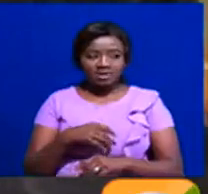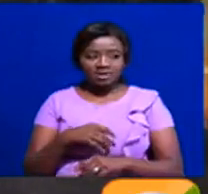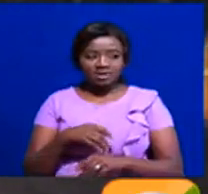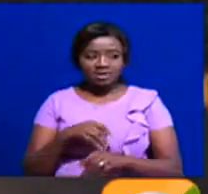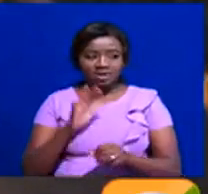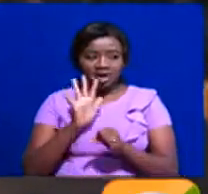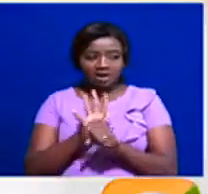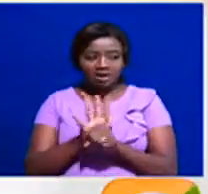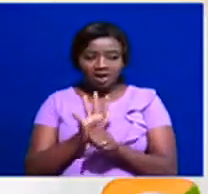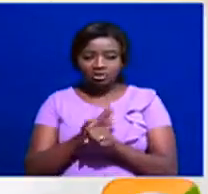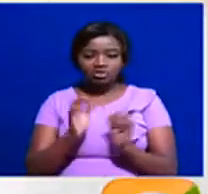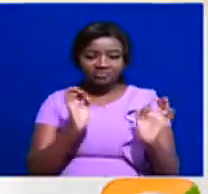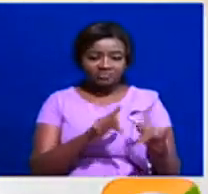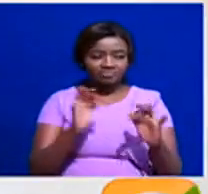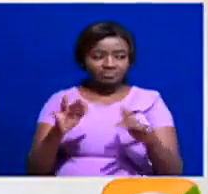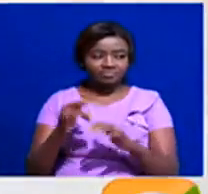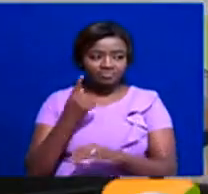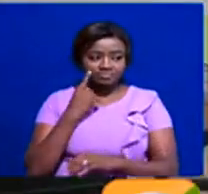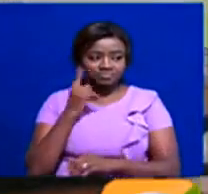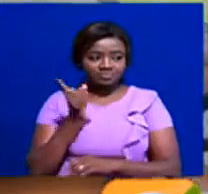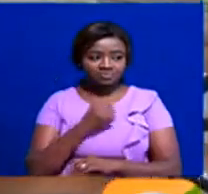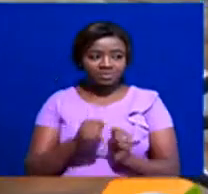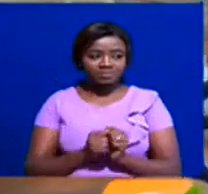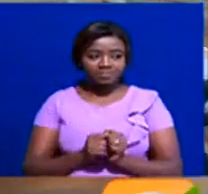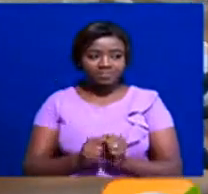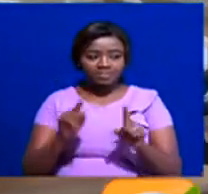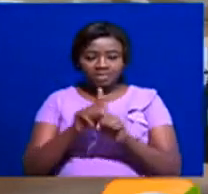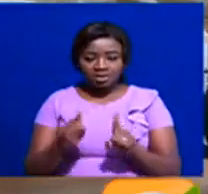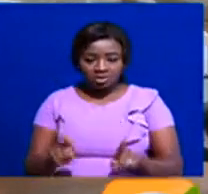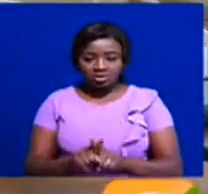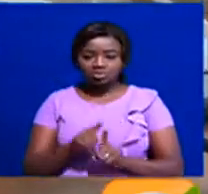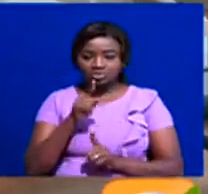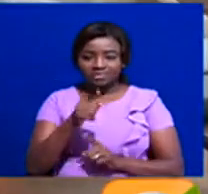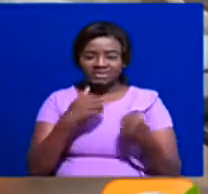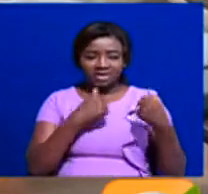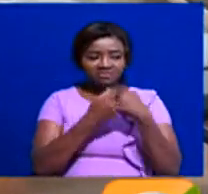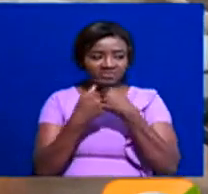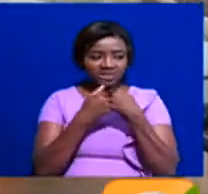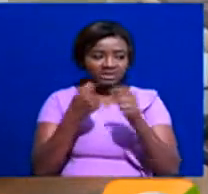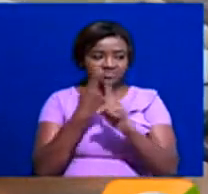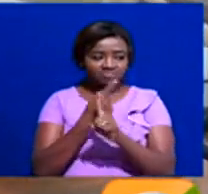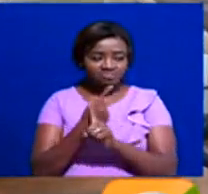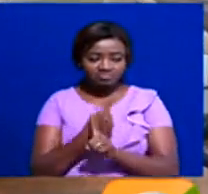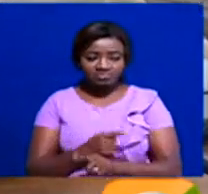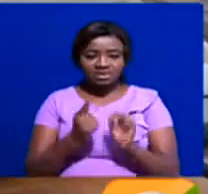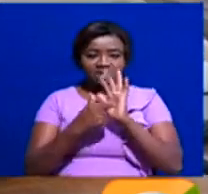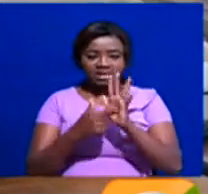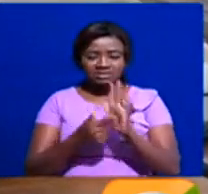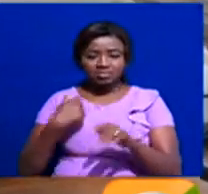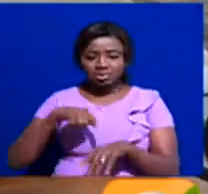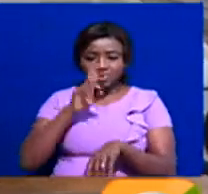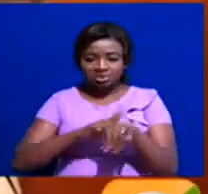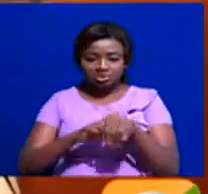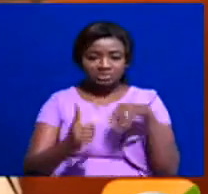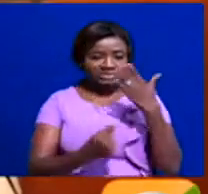and there where you'll see our stand. Despite this breakthrough, extended reality has its own challenges, among them the cost of adopting this technology.